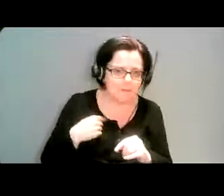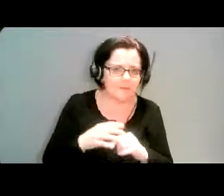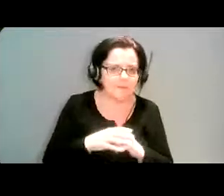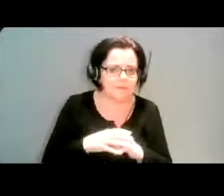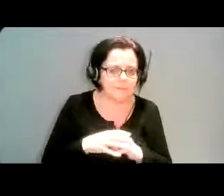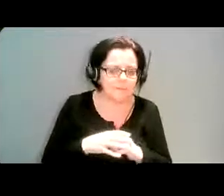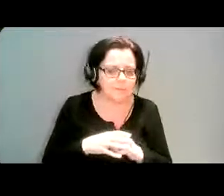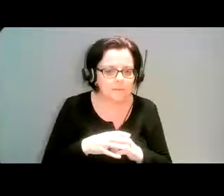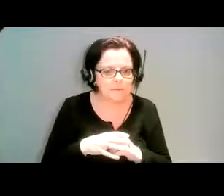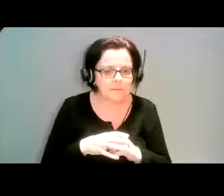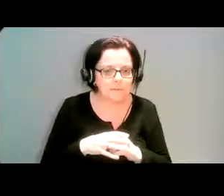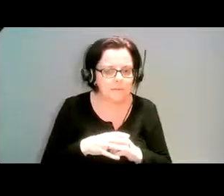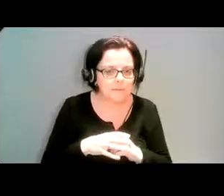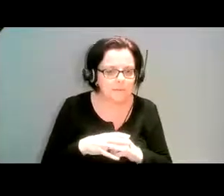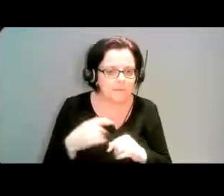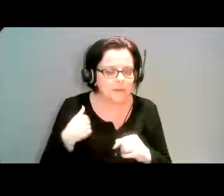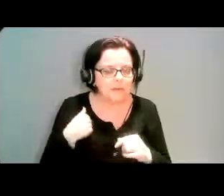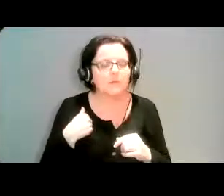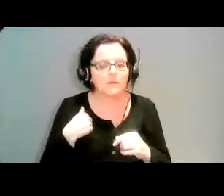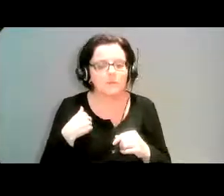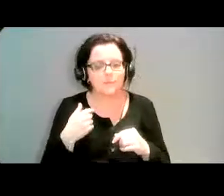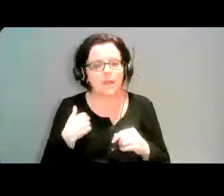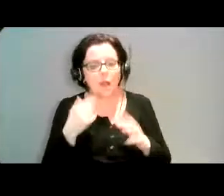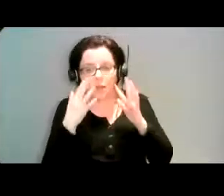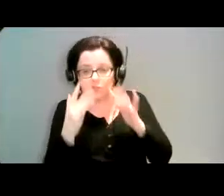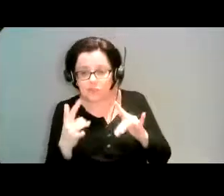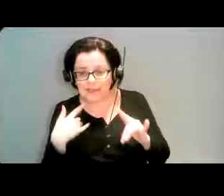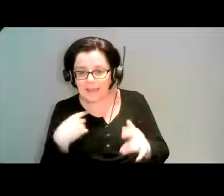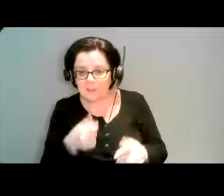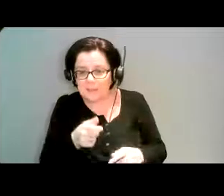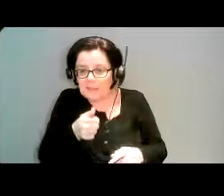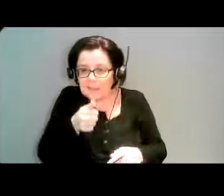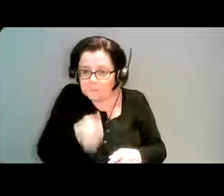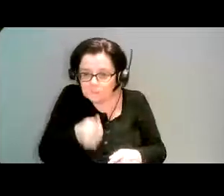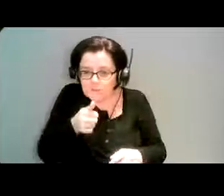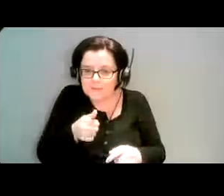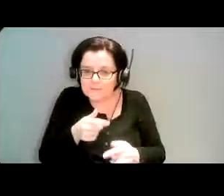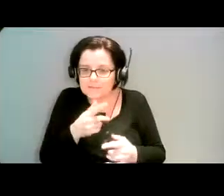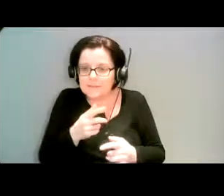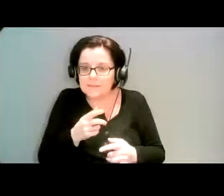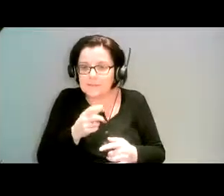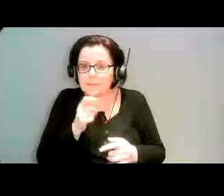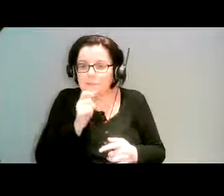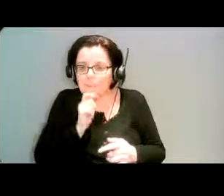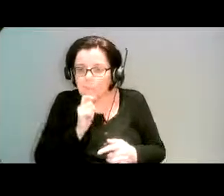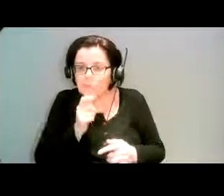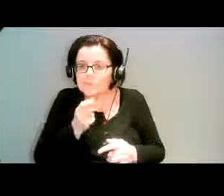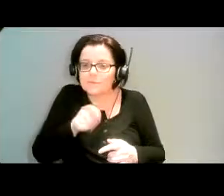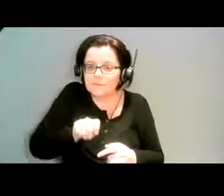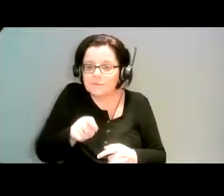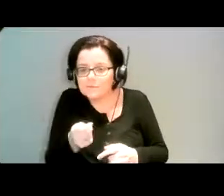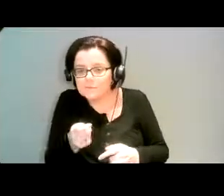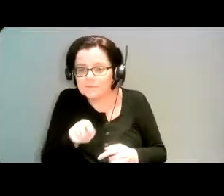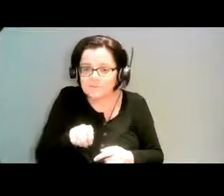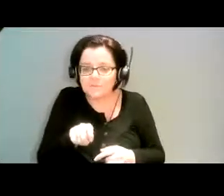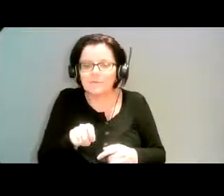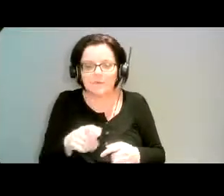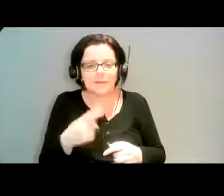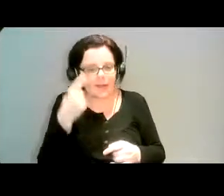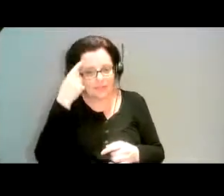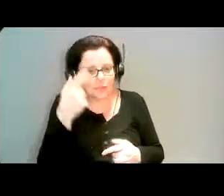I'm checking Yolanta. whether I pressed correctly, whether it's muted or not, unmuted. It's fine, so it looks like you can hear